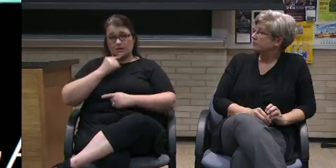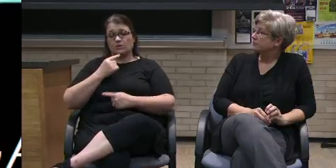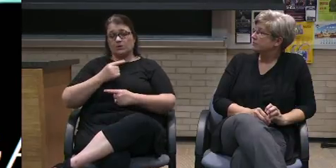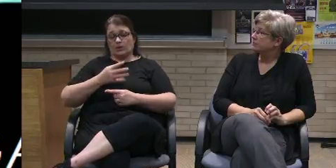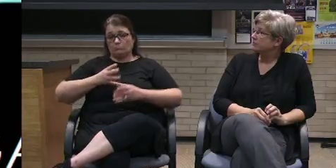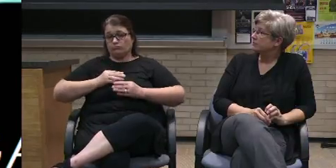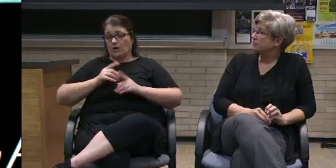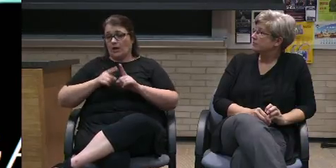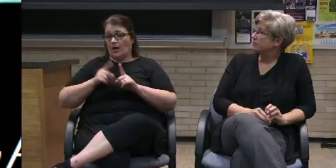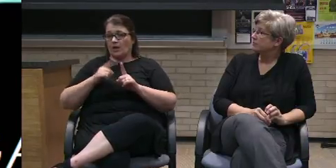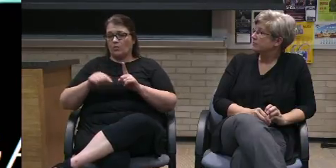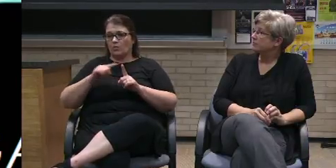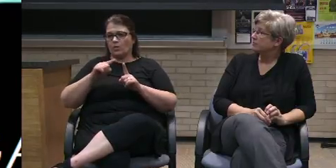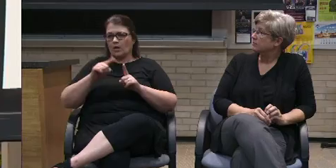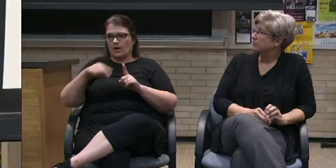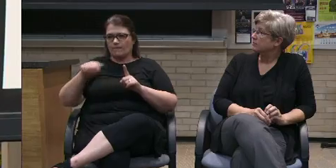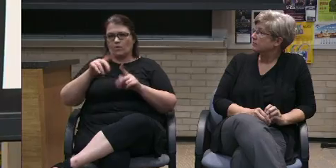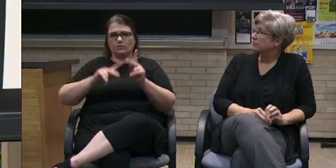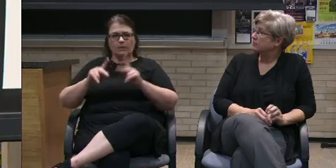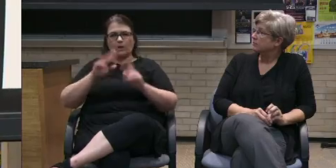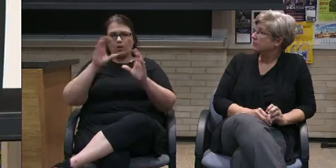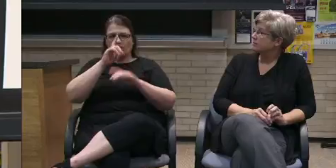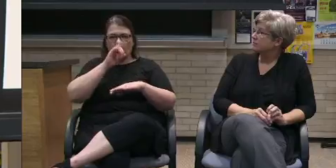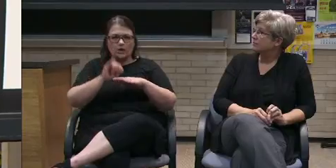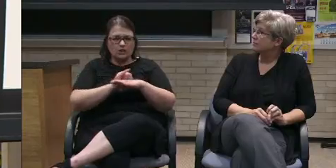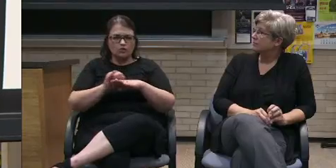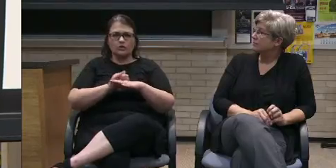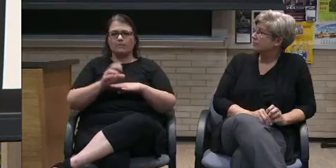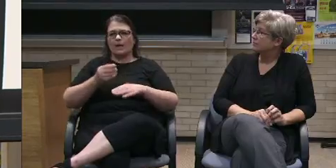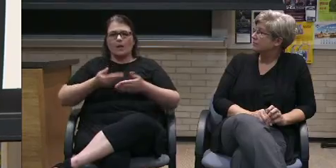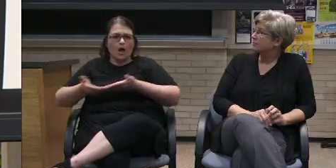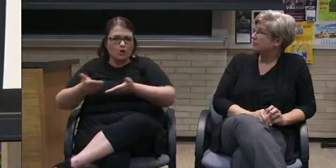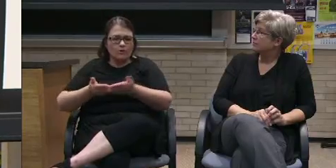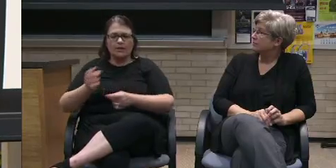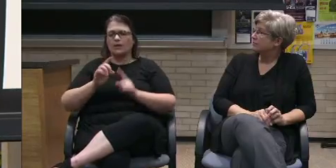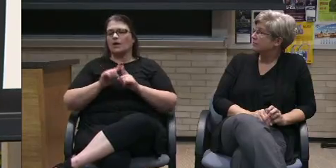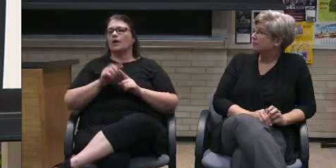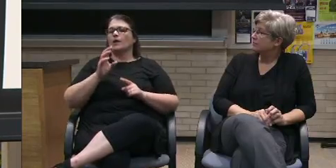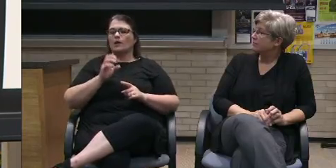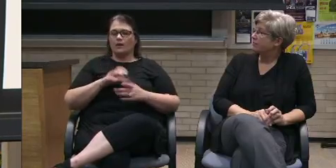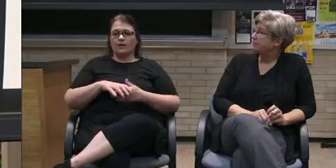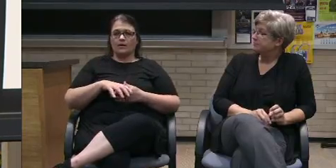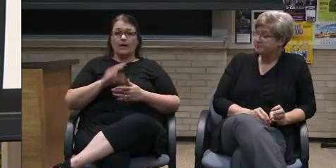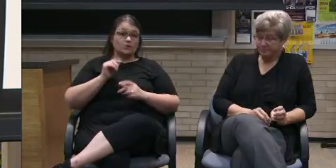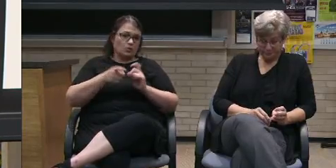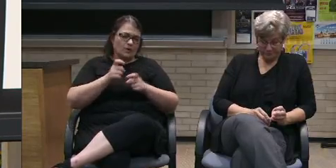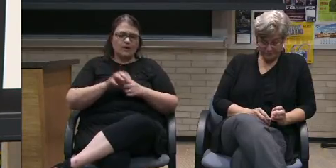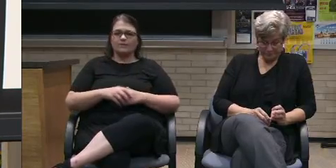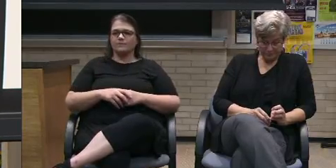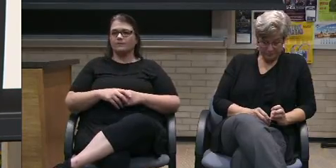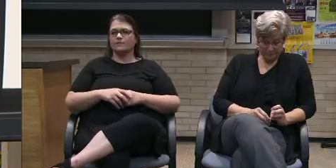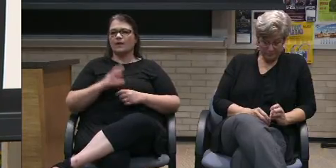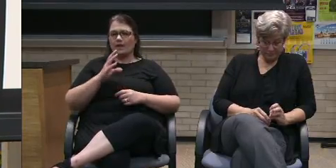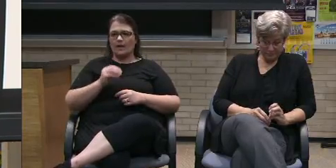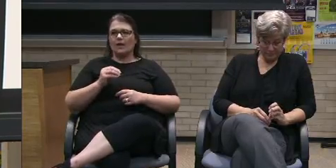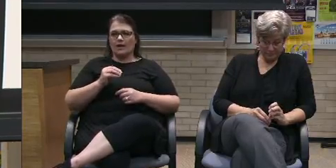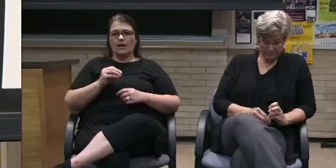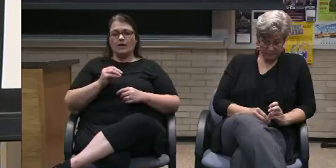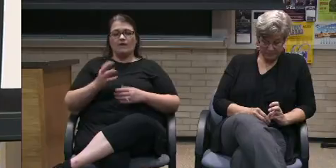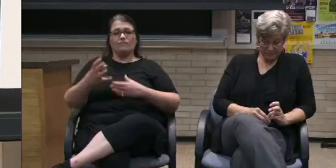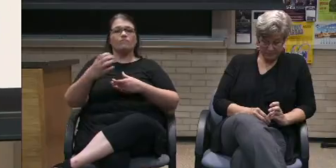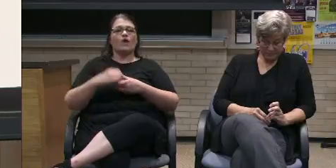looked to for internship and hiring and giving. And involving alumni in continuing education if it's required for their profession. Our